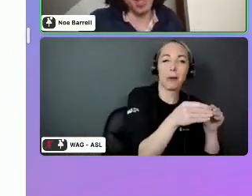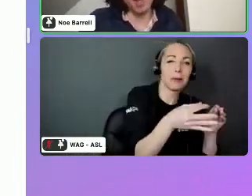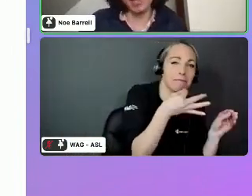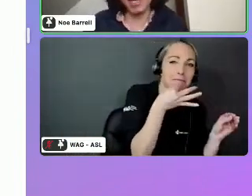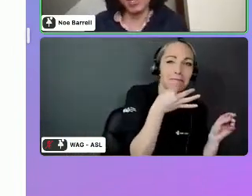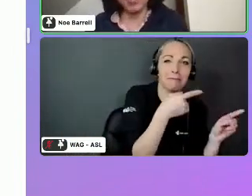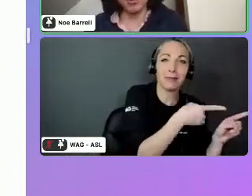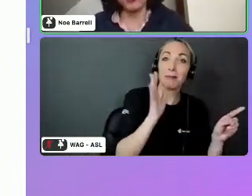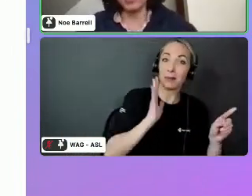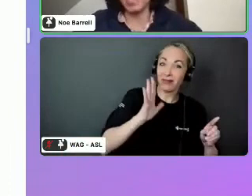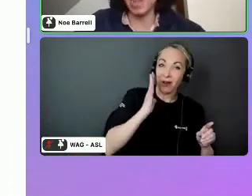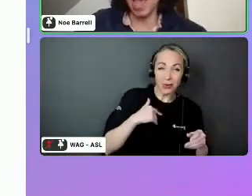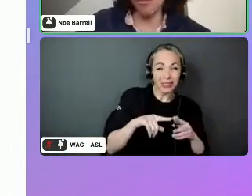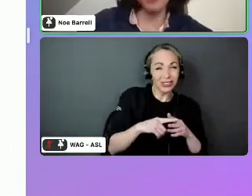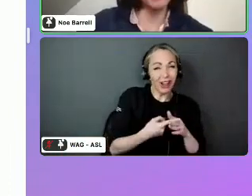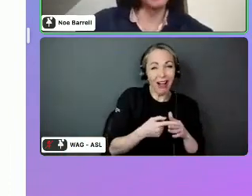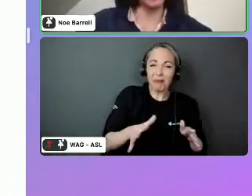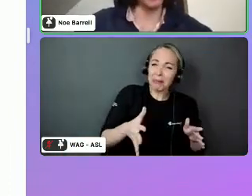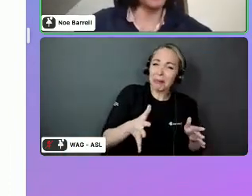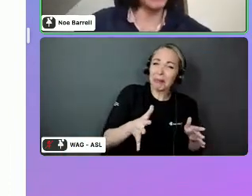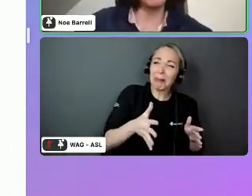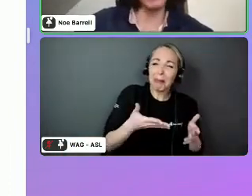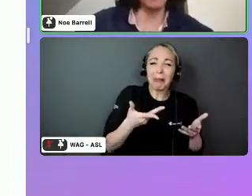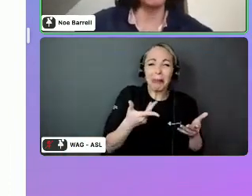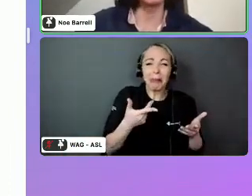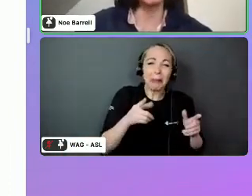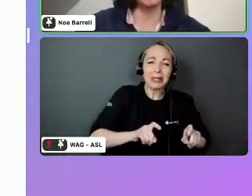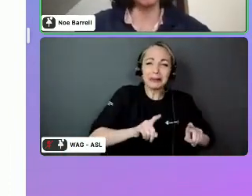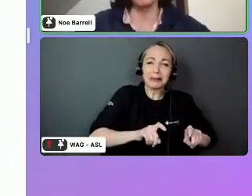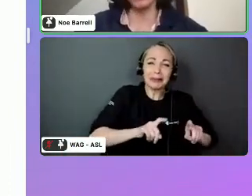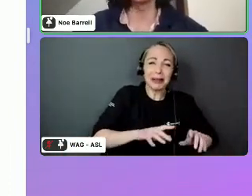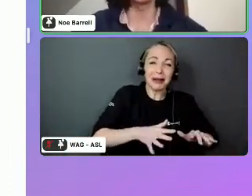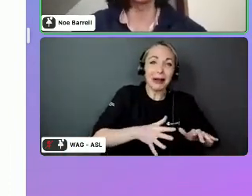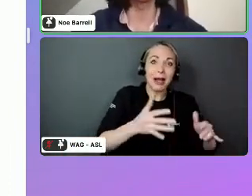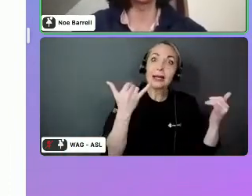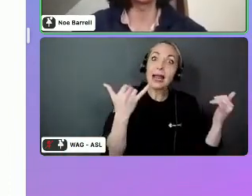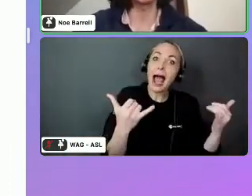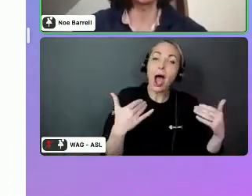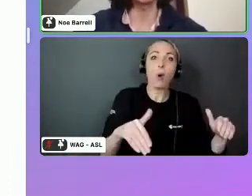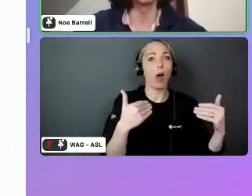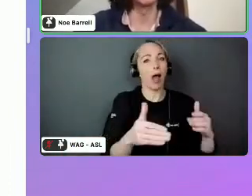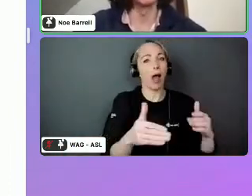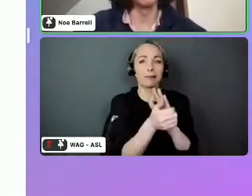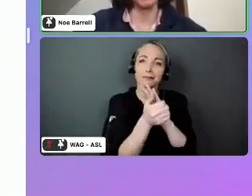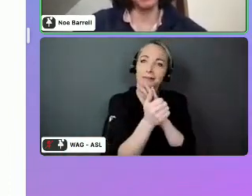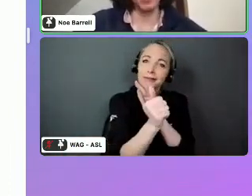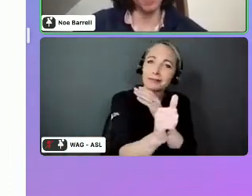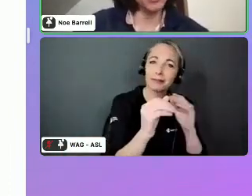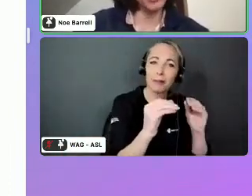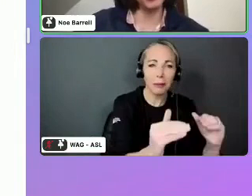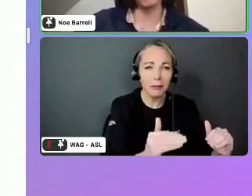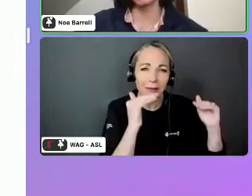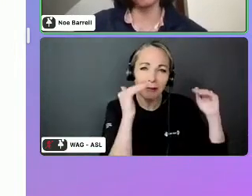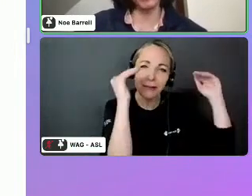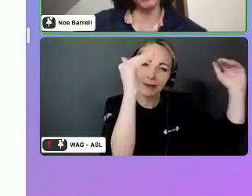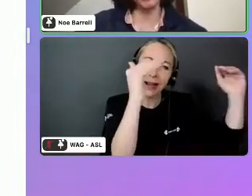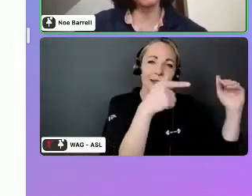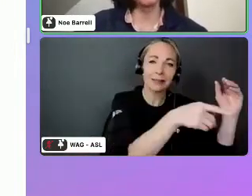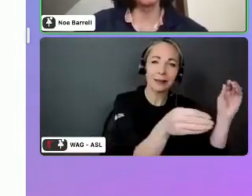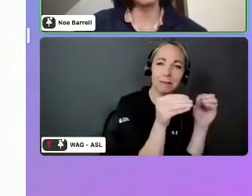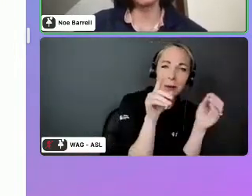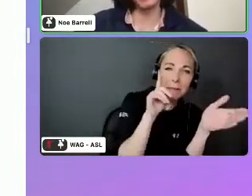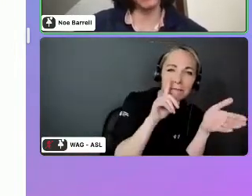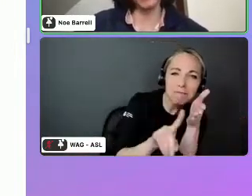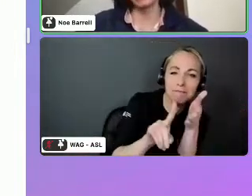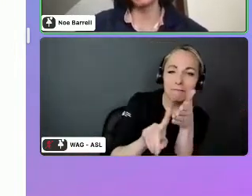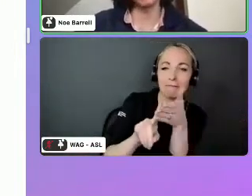very complicated approaches that actually help and see real results in accessibility testing. Machine learning is real,